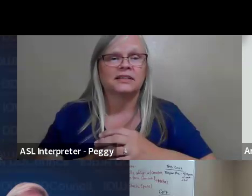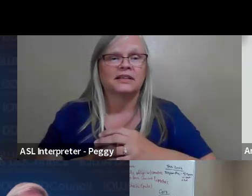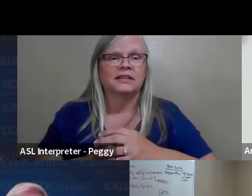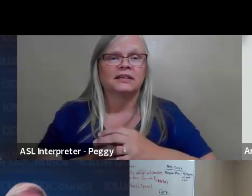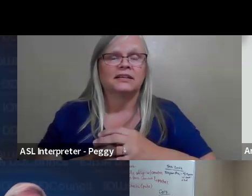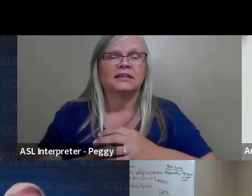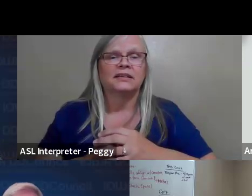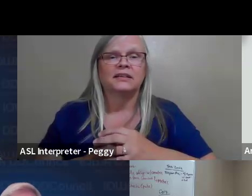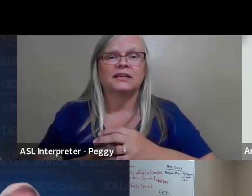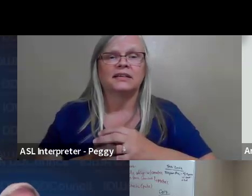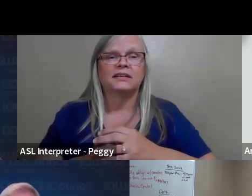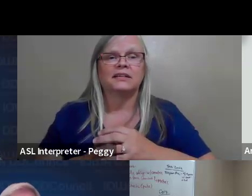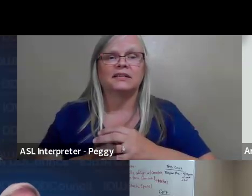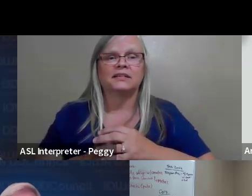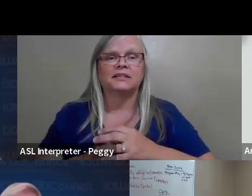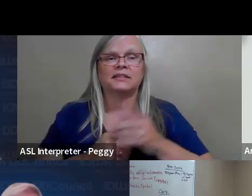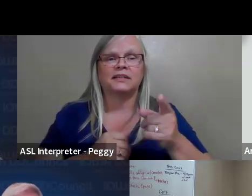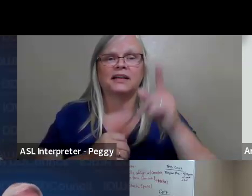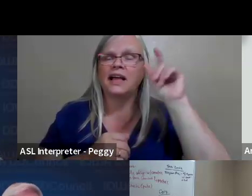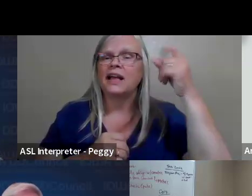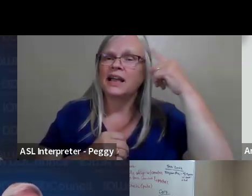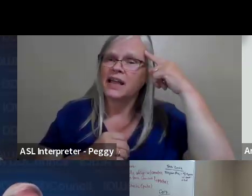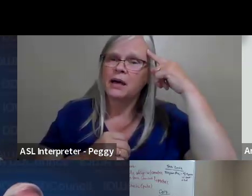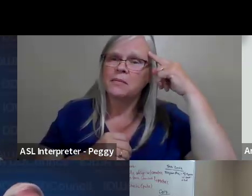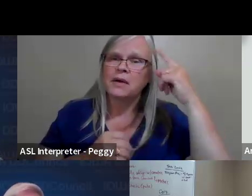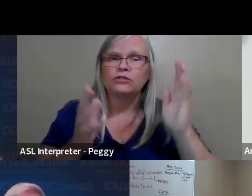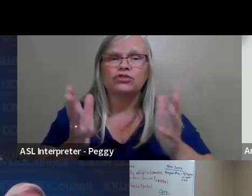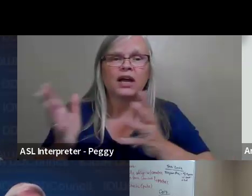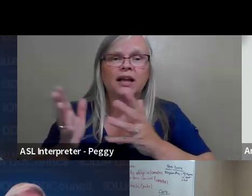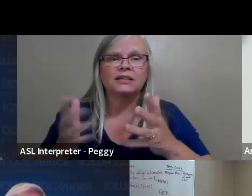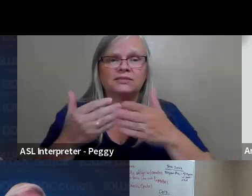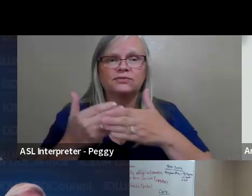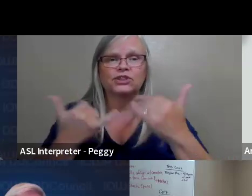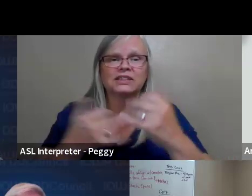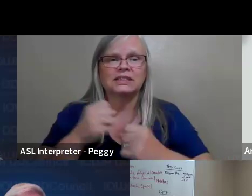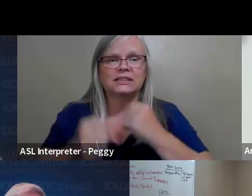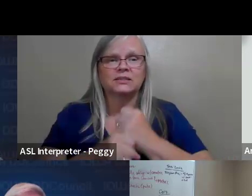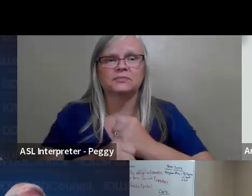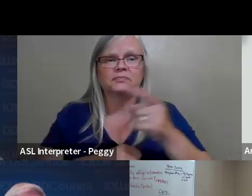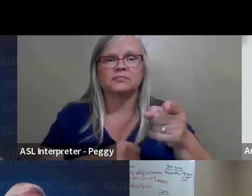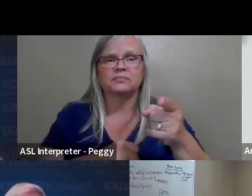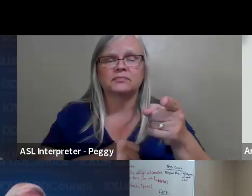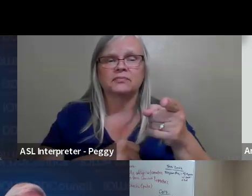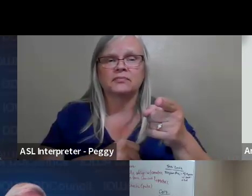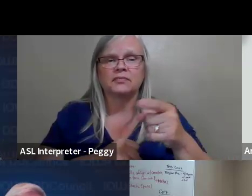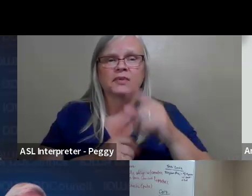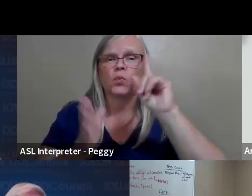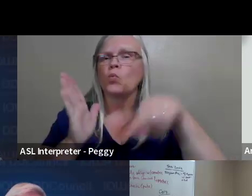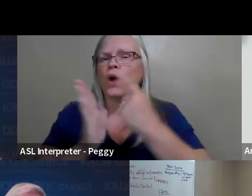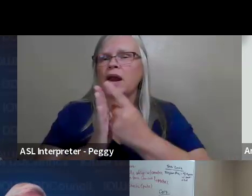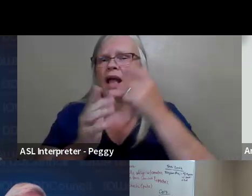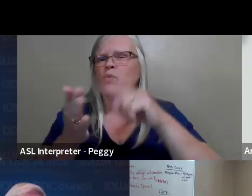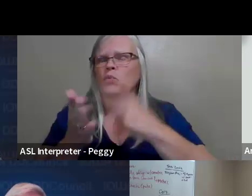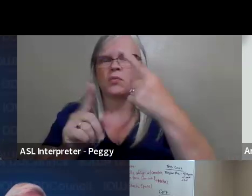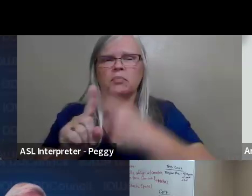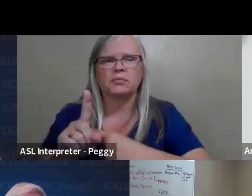to move. Got some capital chats coming up. That's the rest of the year. There are hour format once a month.